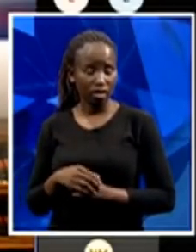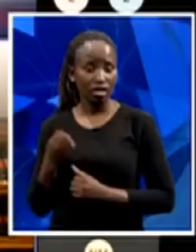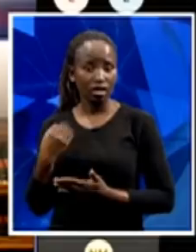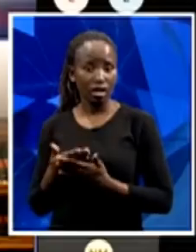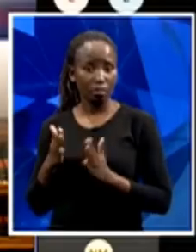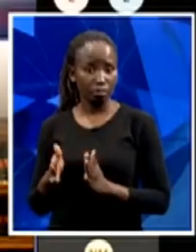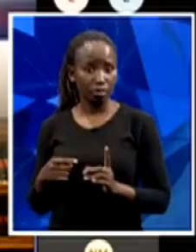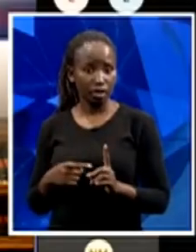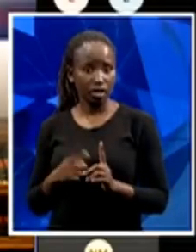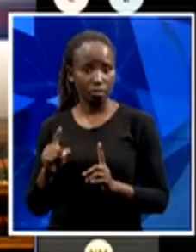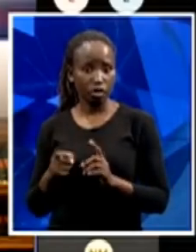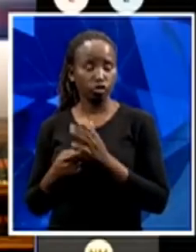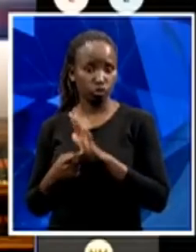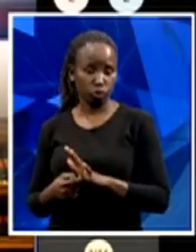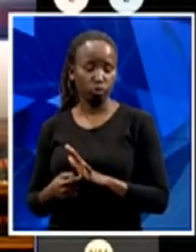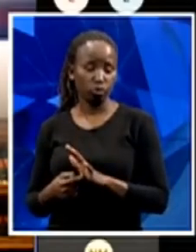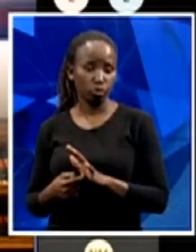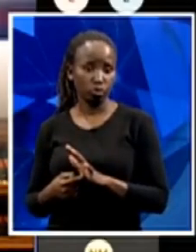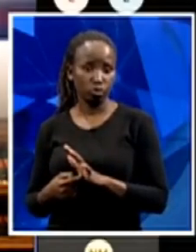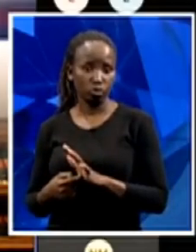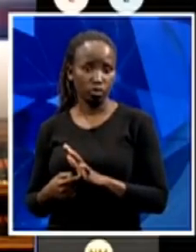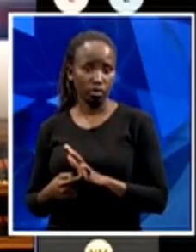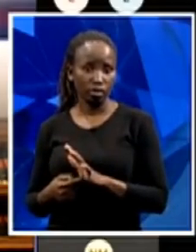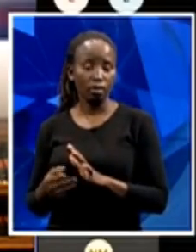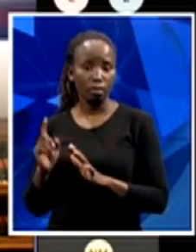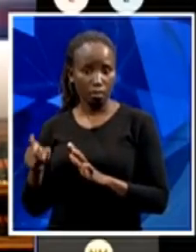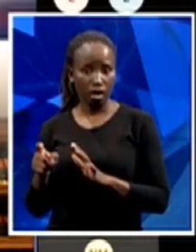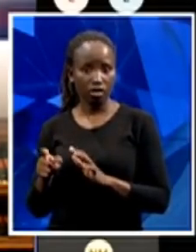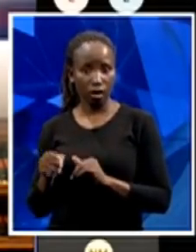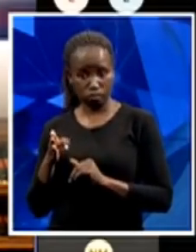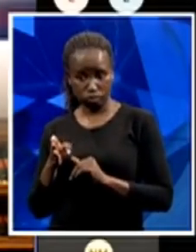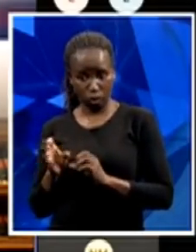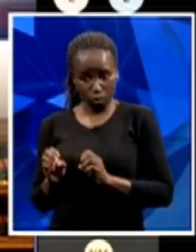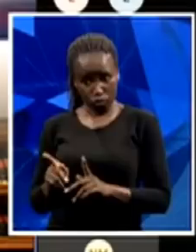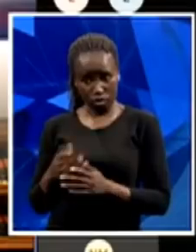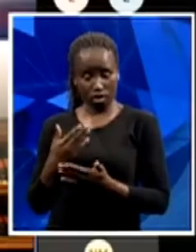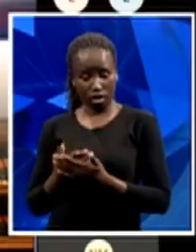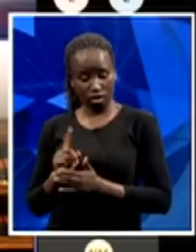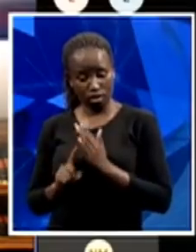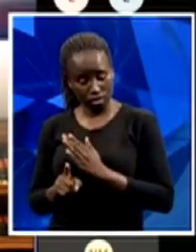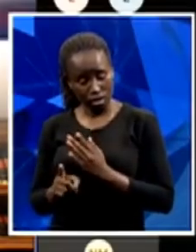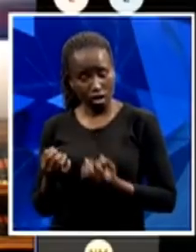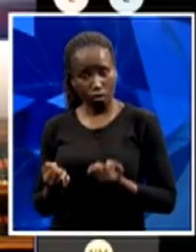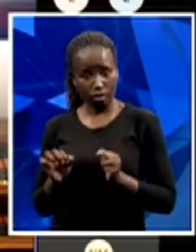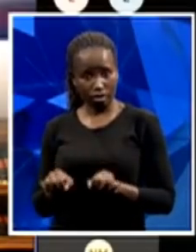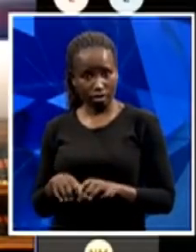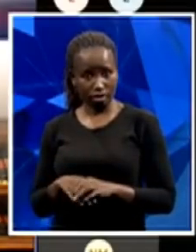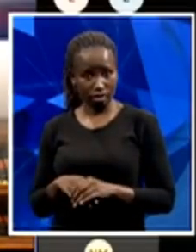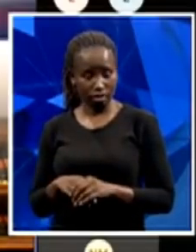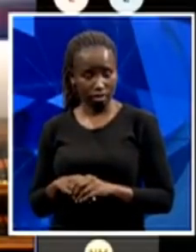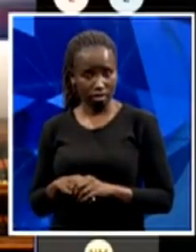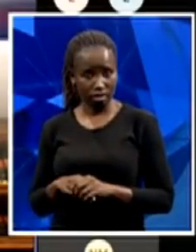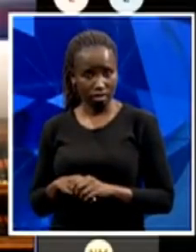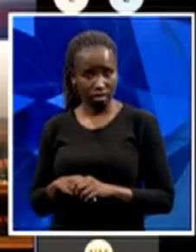court at the earliest available opportunity. They must set out why the redress they seek needs to